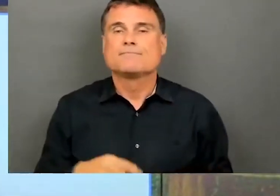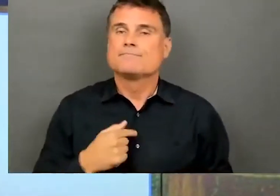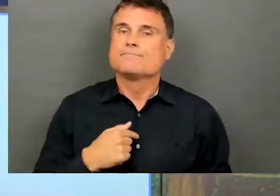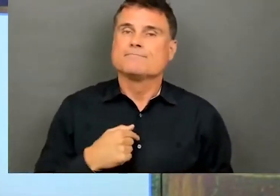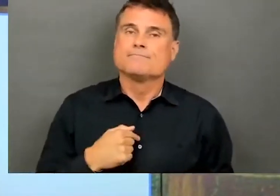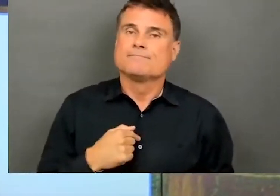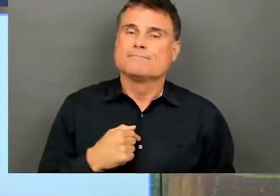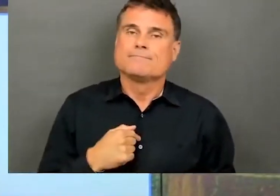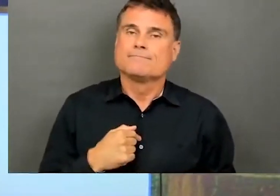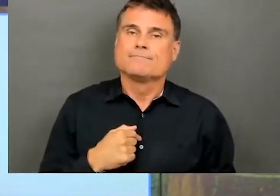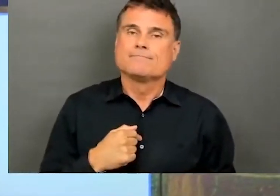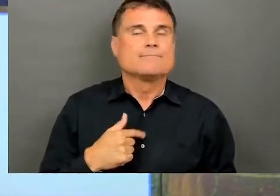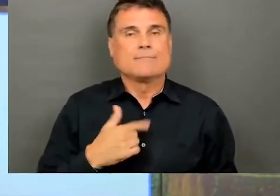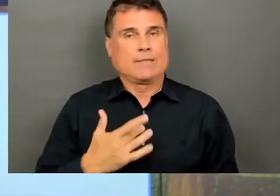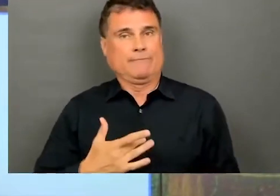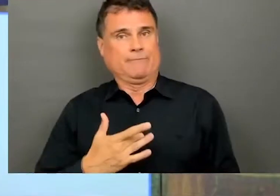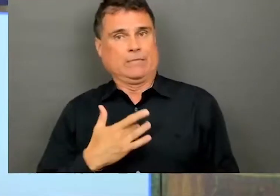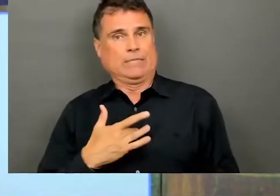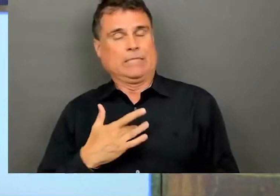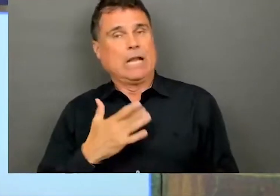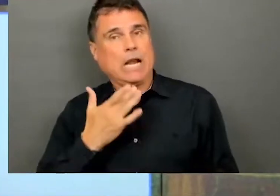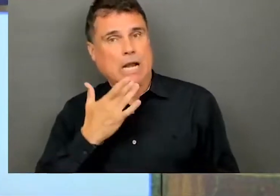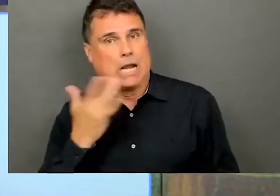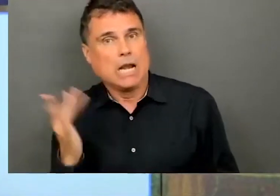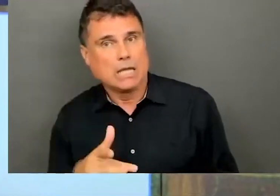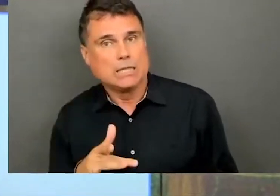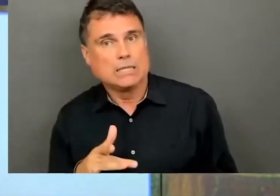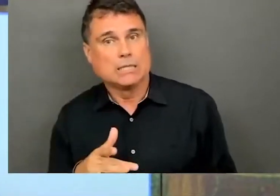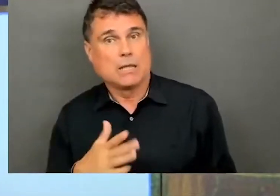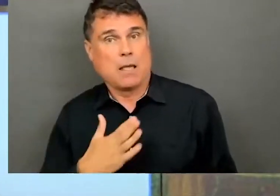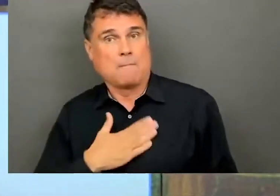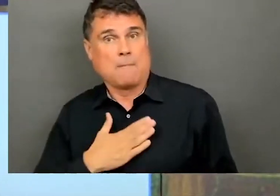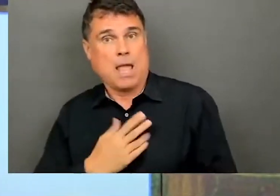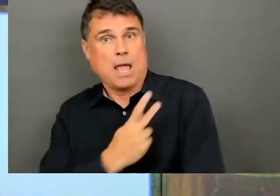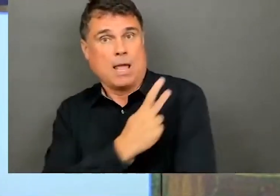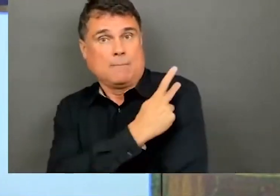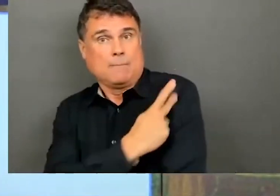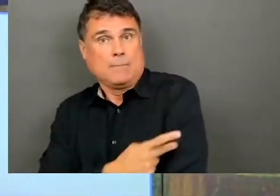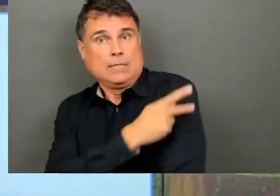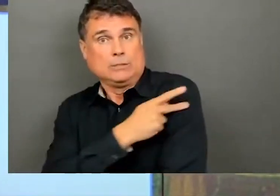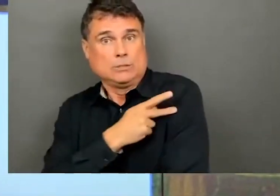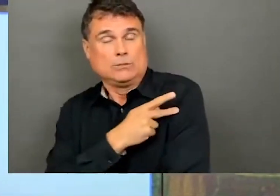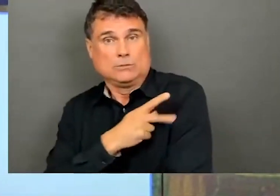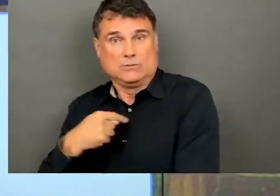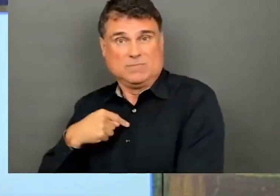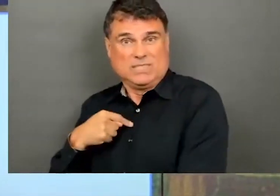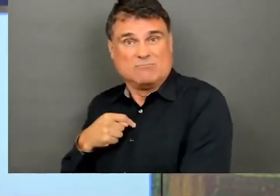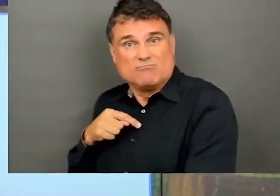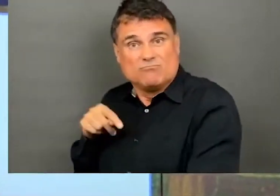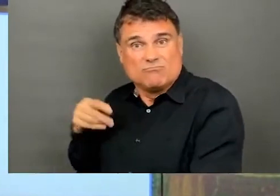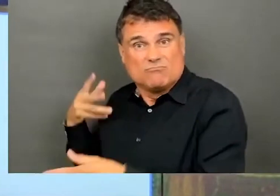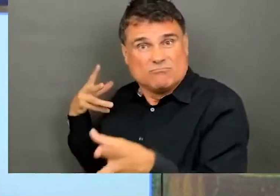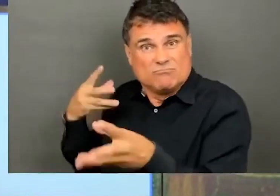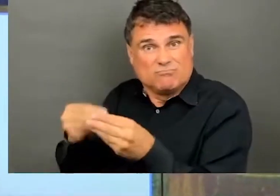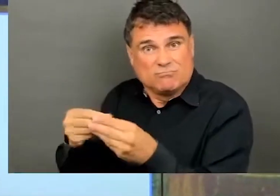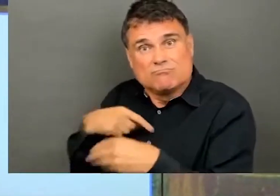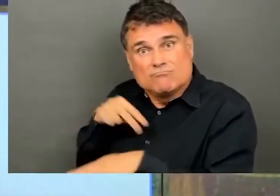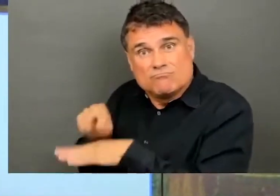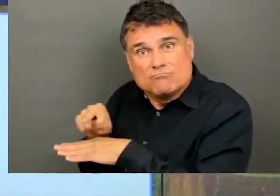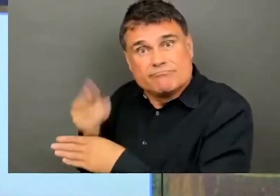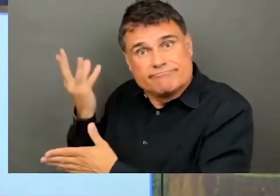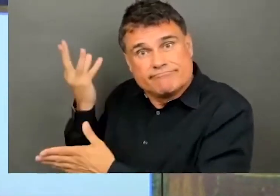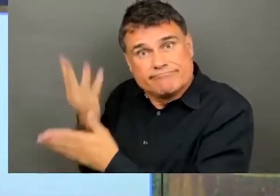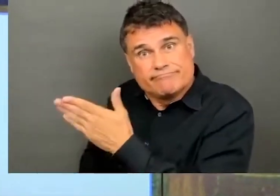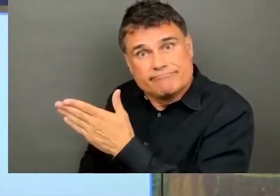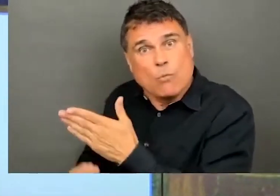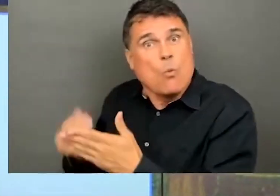duration of this pandemic, but I have lost patients to overdoses. And in fact, during this pandemic, my daughter, 7 years old at